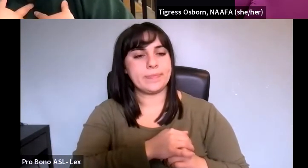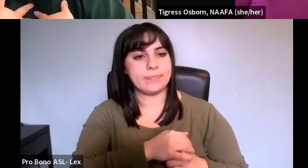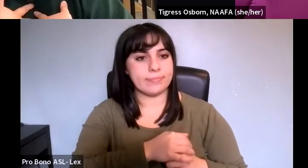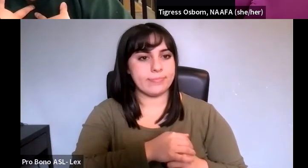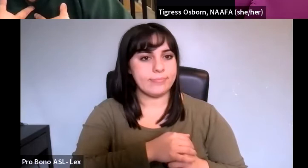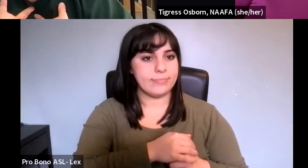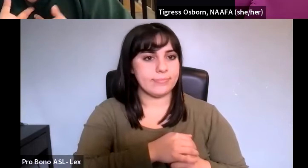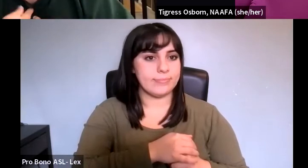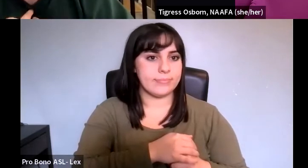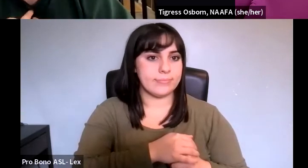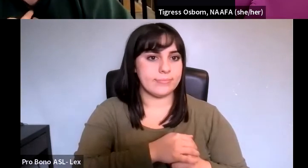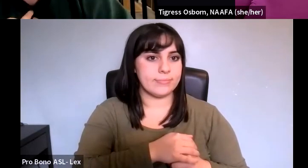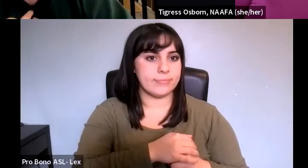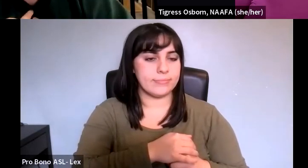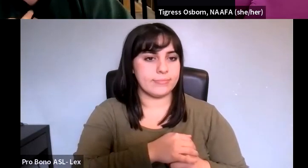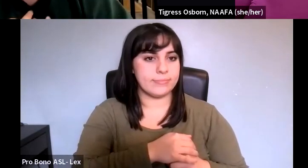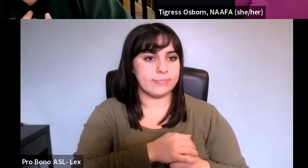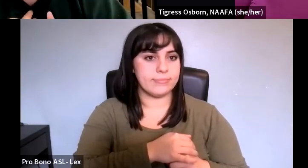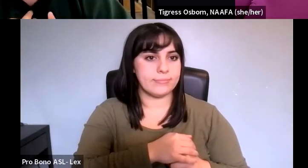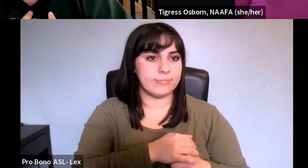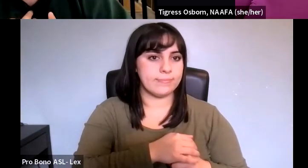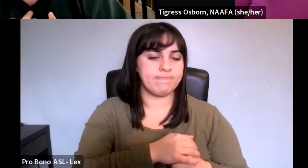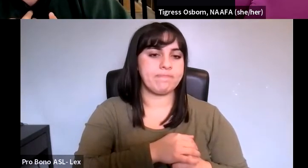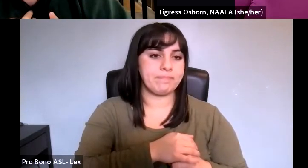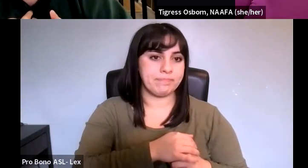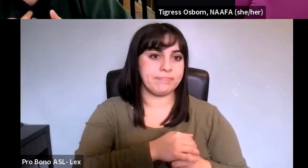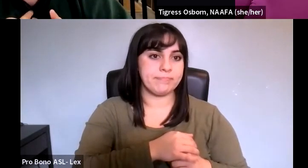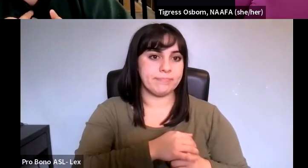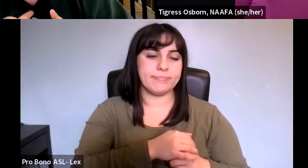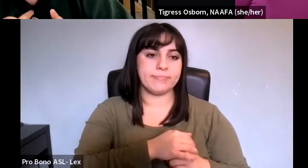I really don't like when people